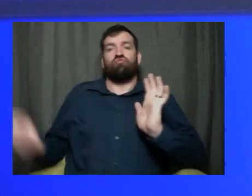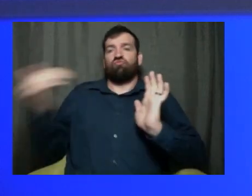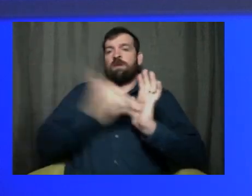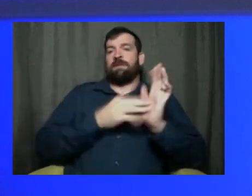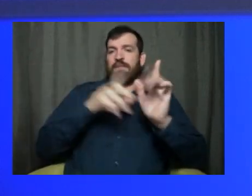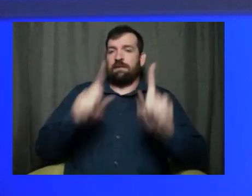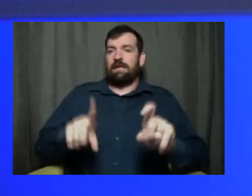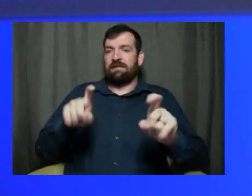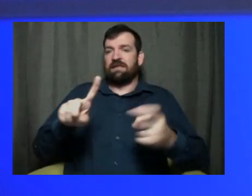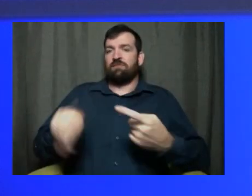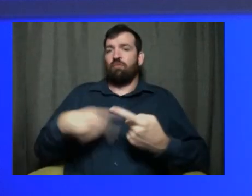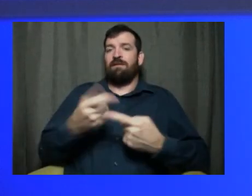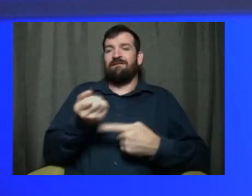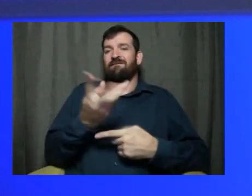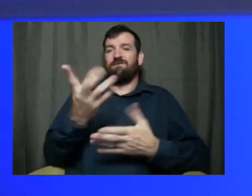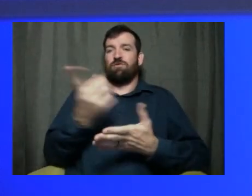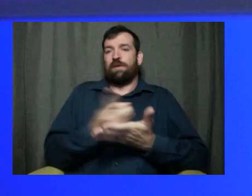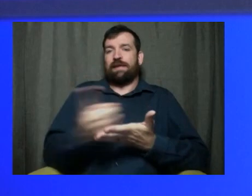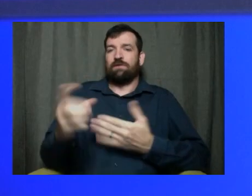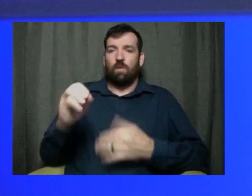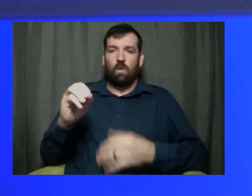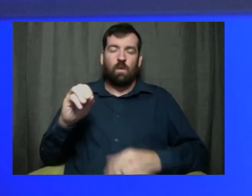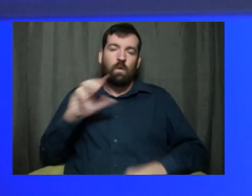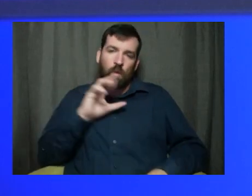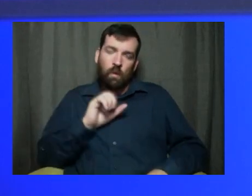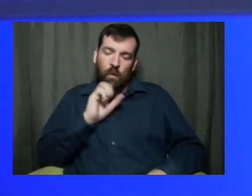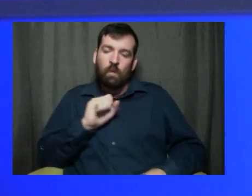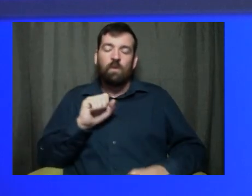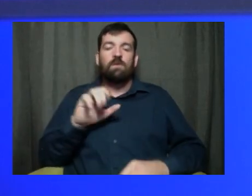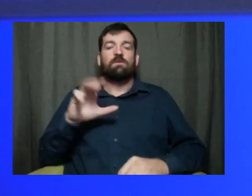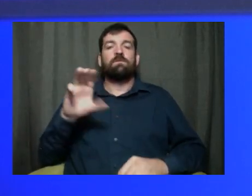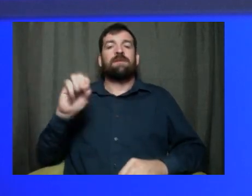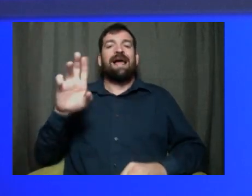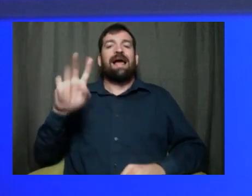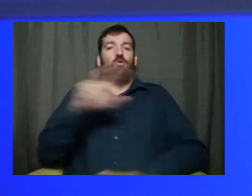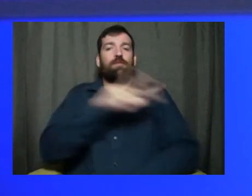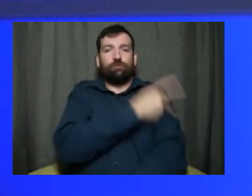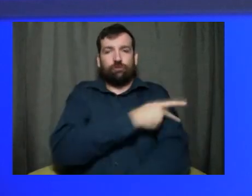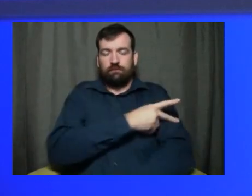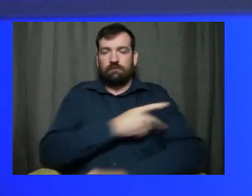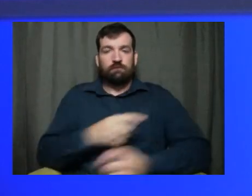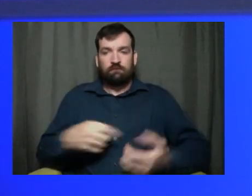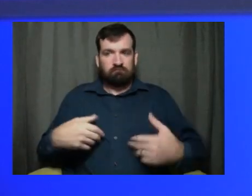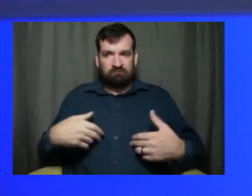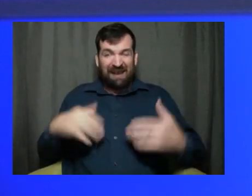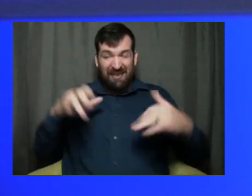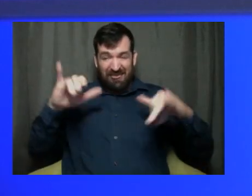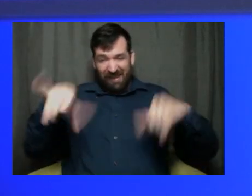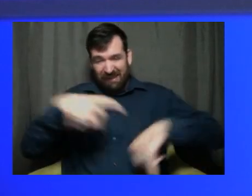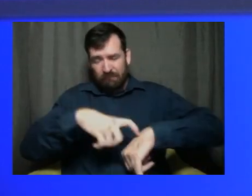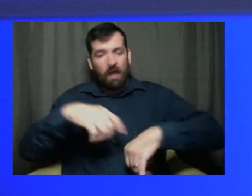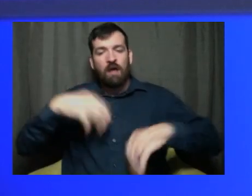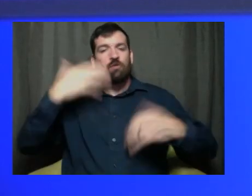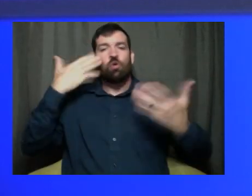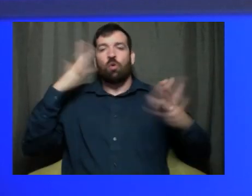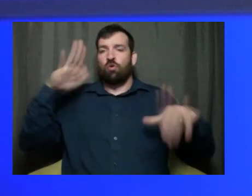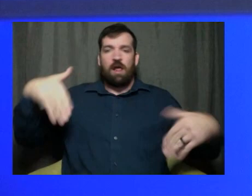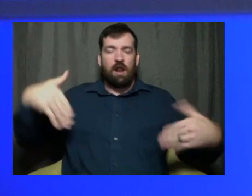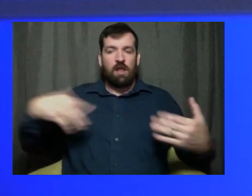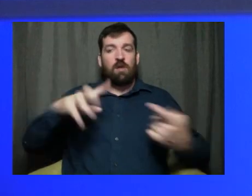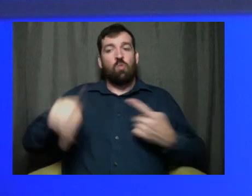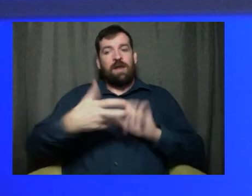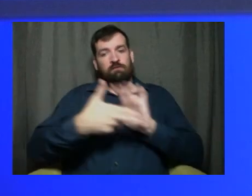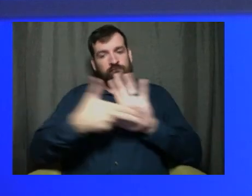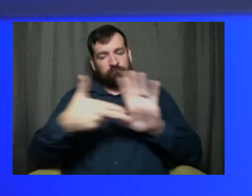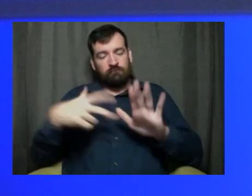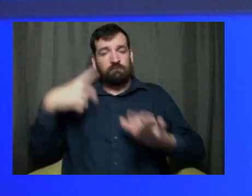few weeks old at our outpatient audiology center. And so we don't know yet. When babies are diagnosed with congenital hearing